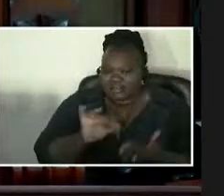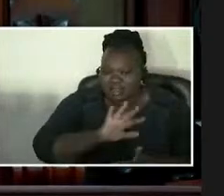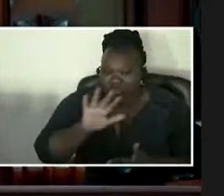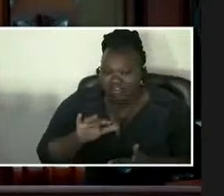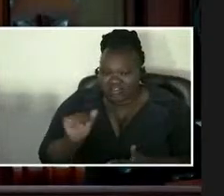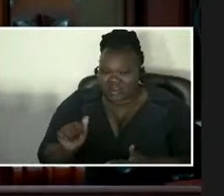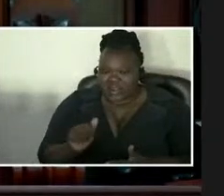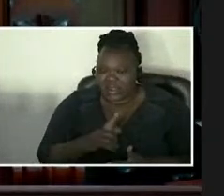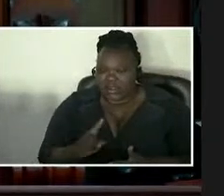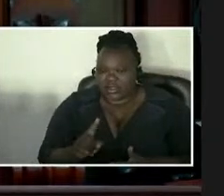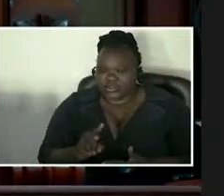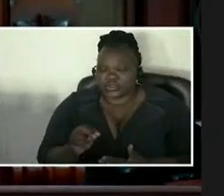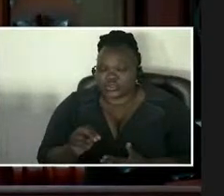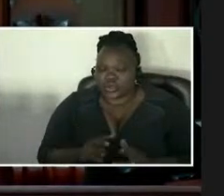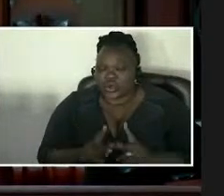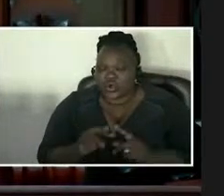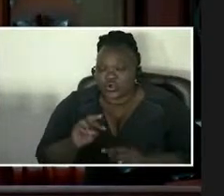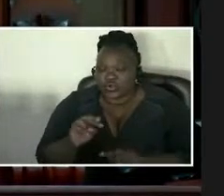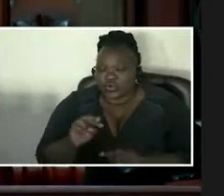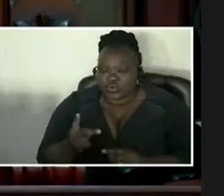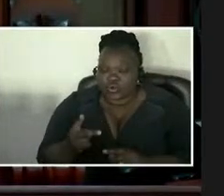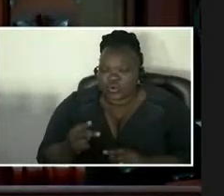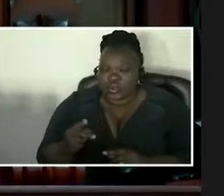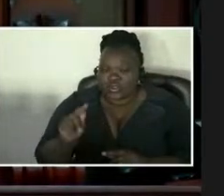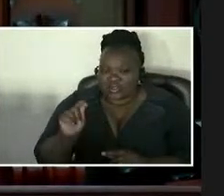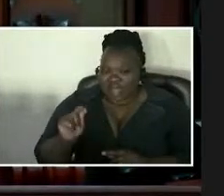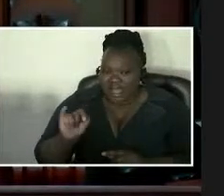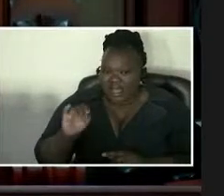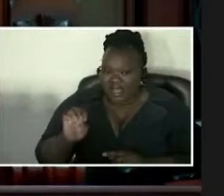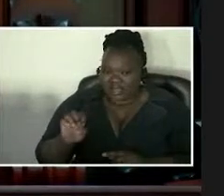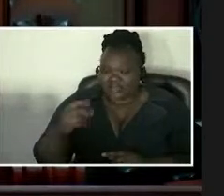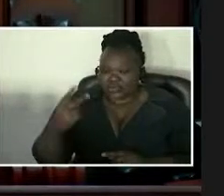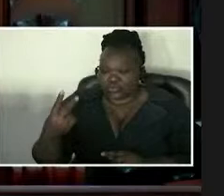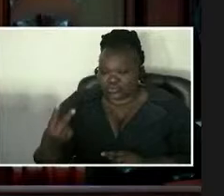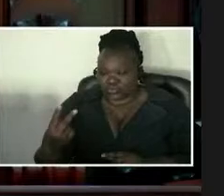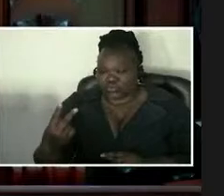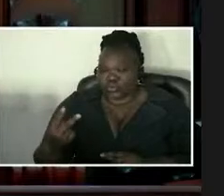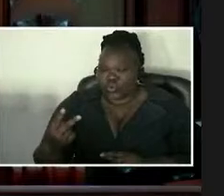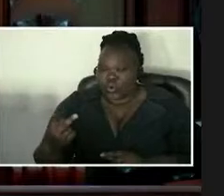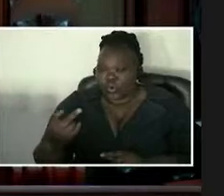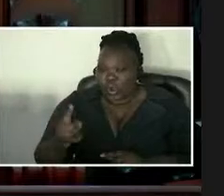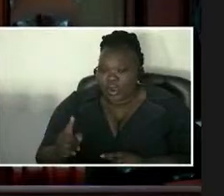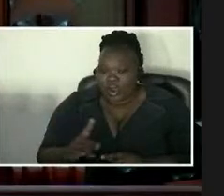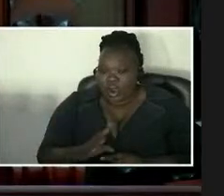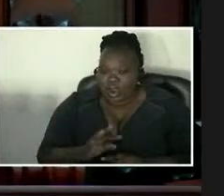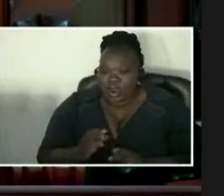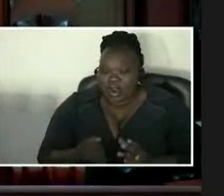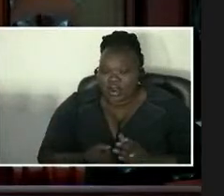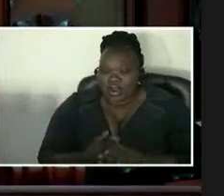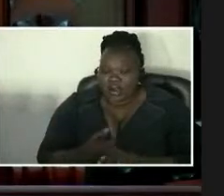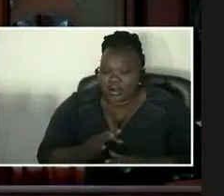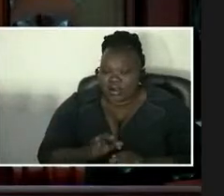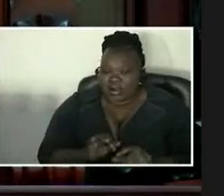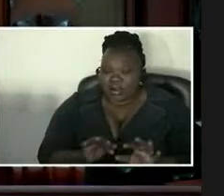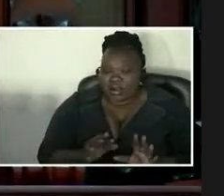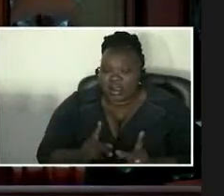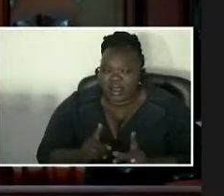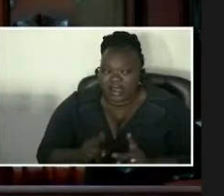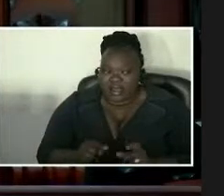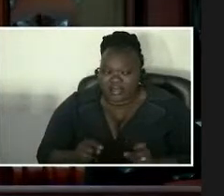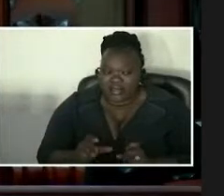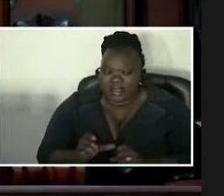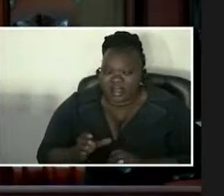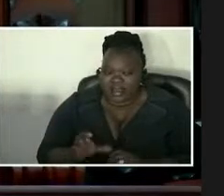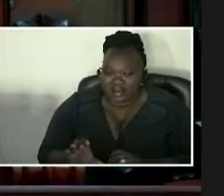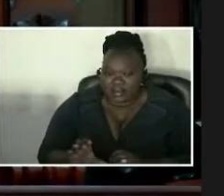country that is the figures coaches are quoted are extrapolated and our figures are not taken as credible what what